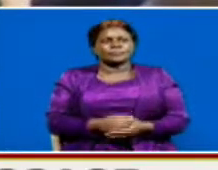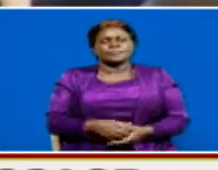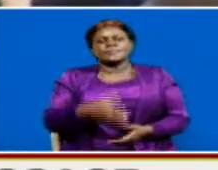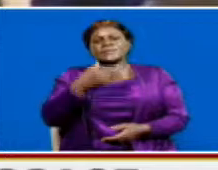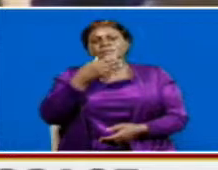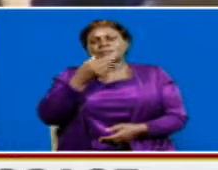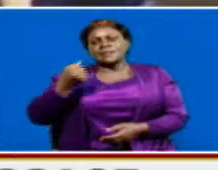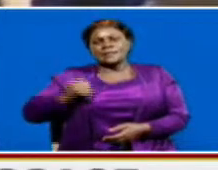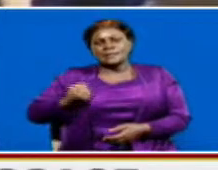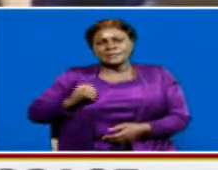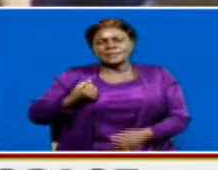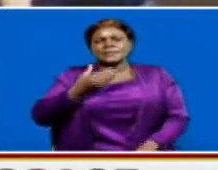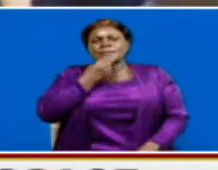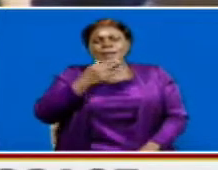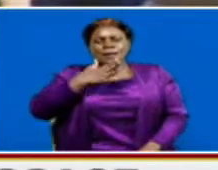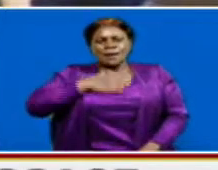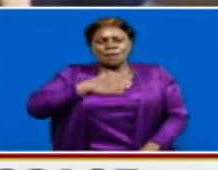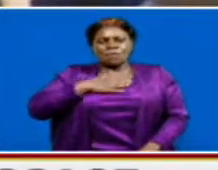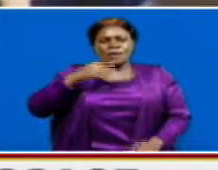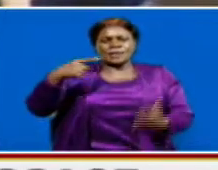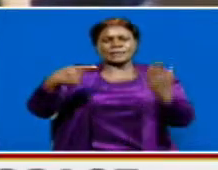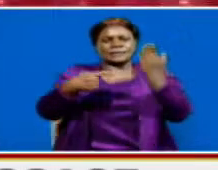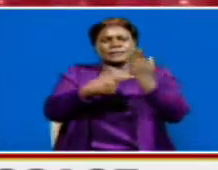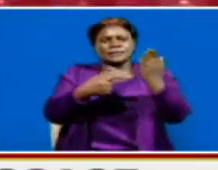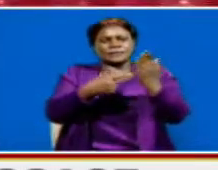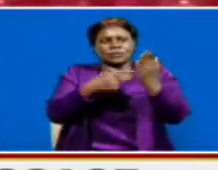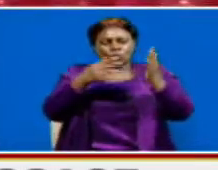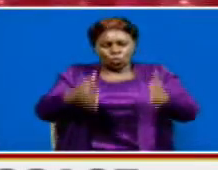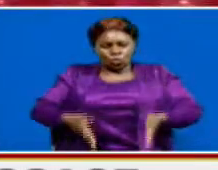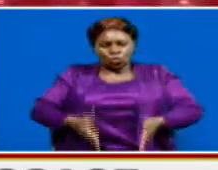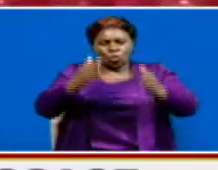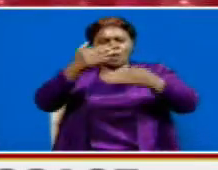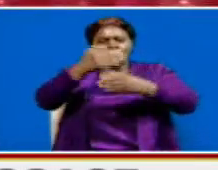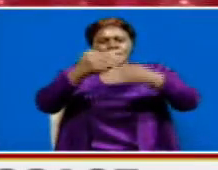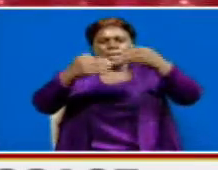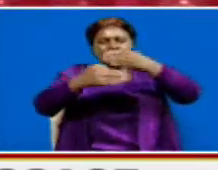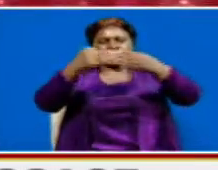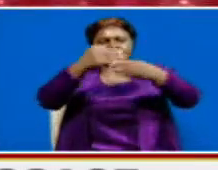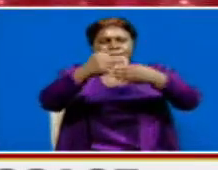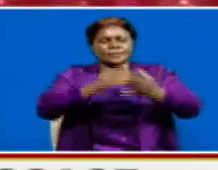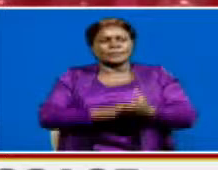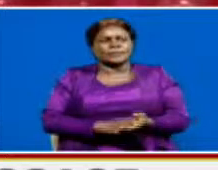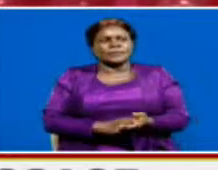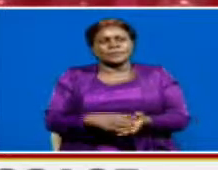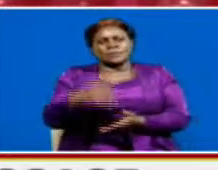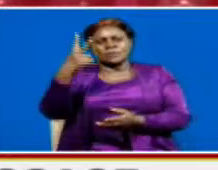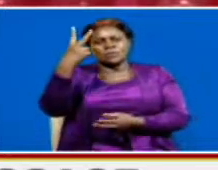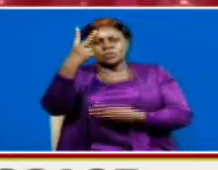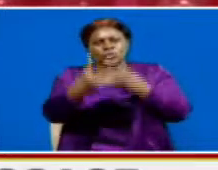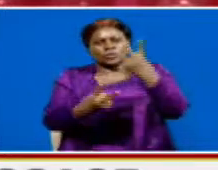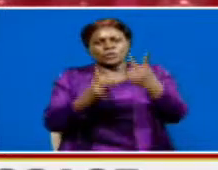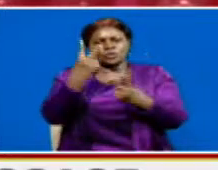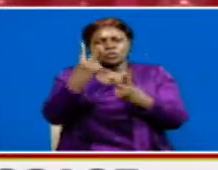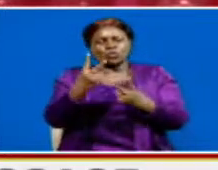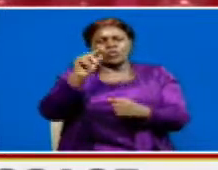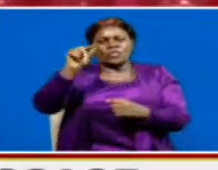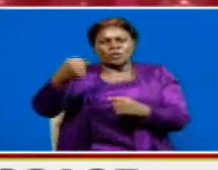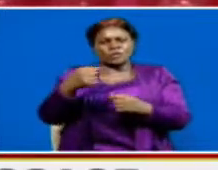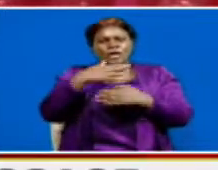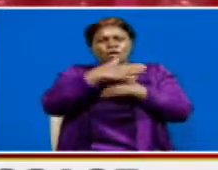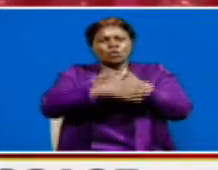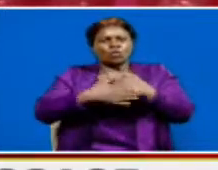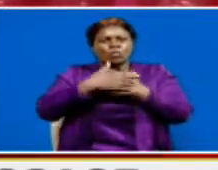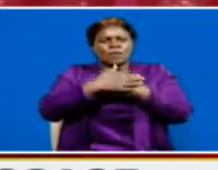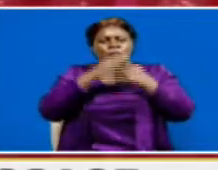Ladies and gentlemen, our digital superhighway infrastructure with 22,000 computers